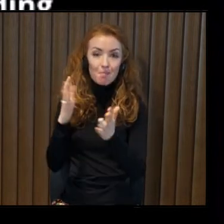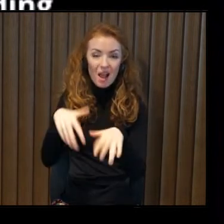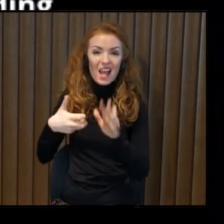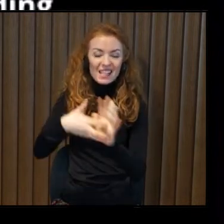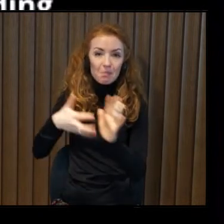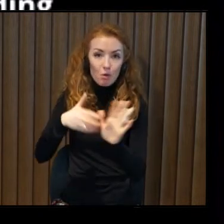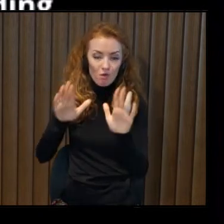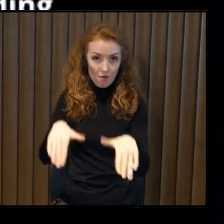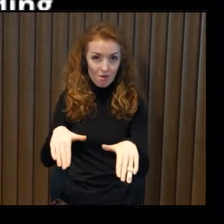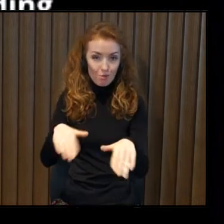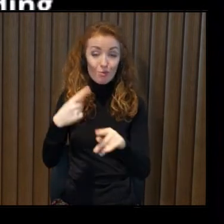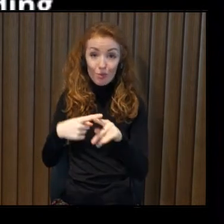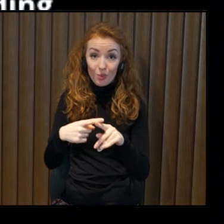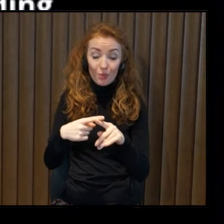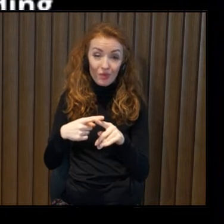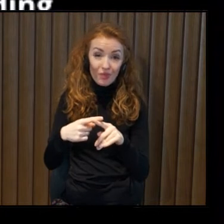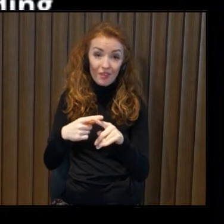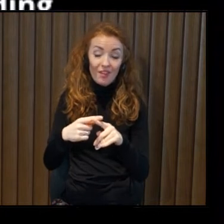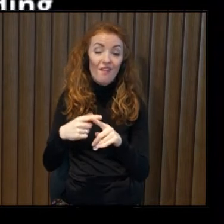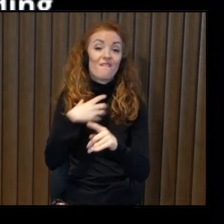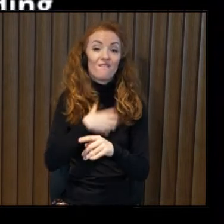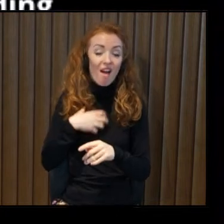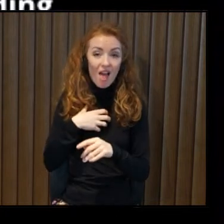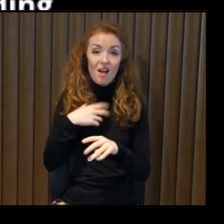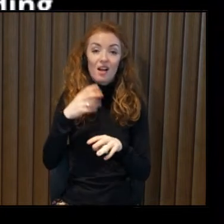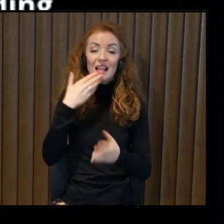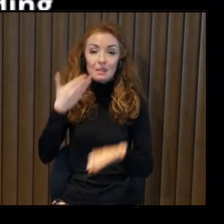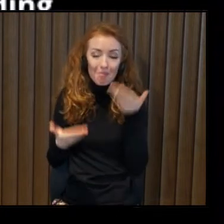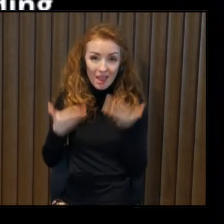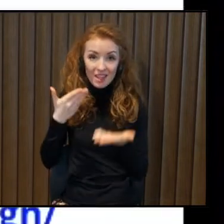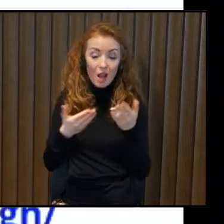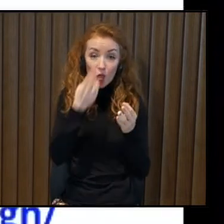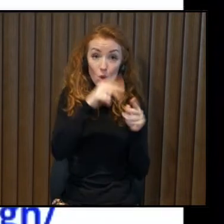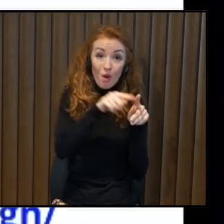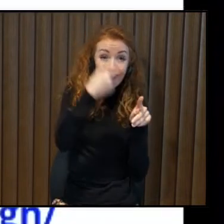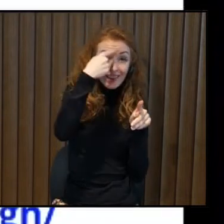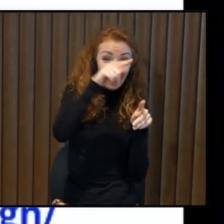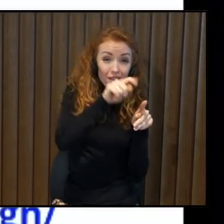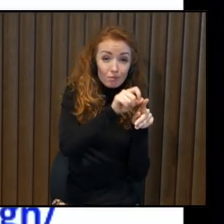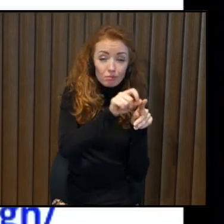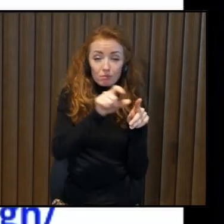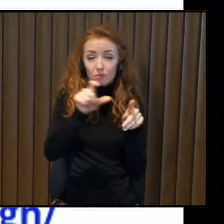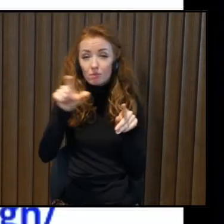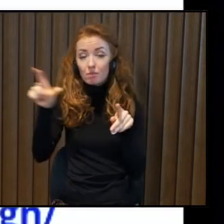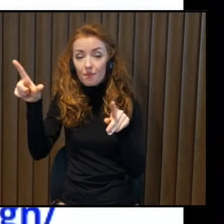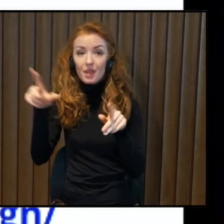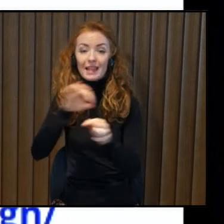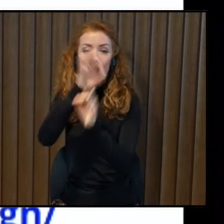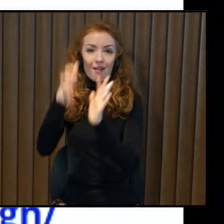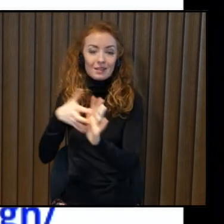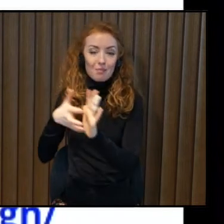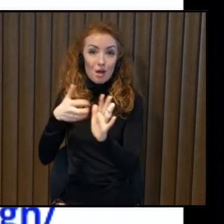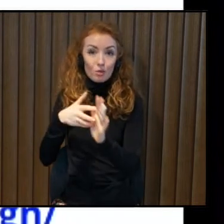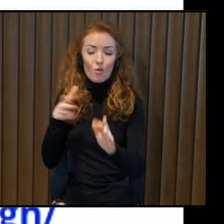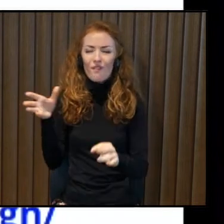especially marginalized communities, from the idea stage to the implementation stage. If you want to know more about universal